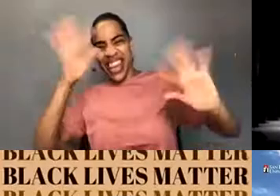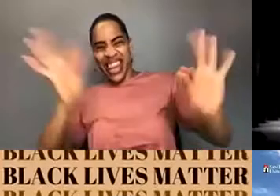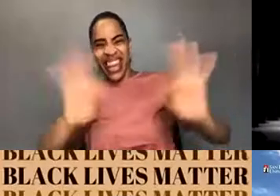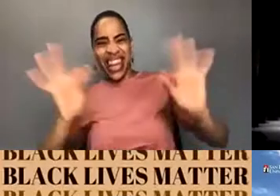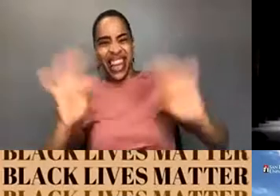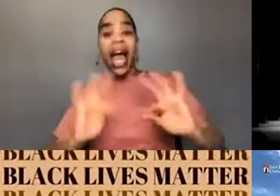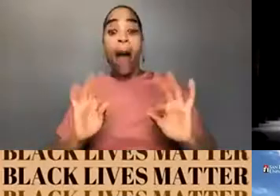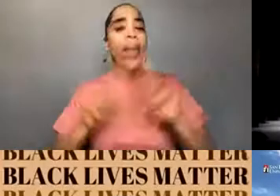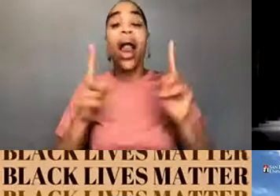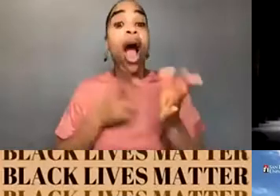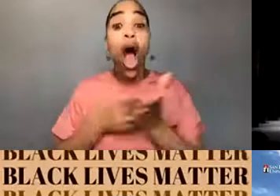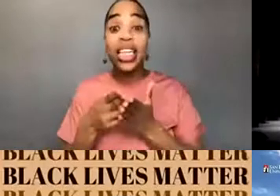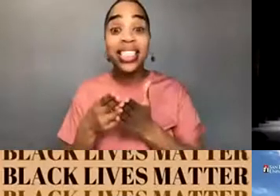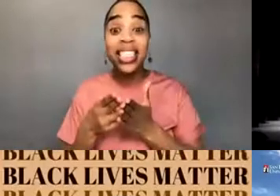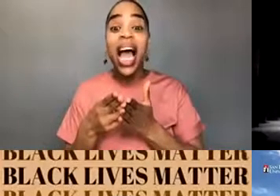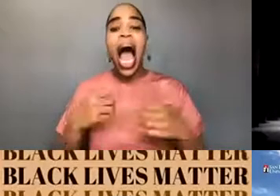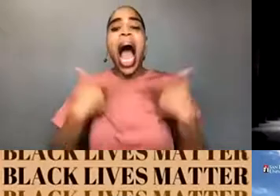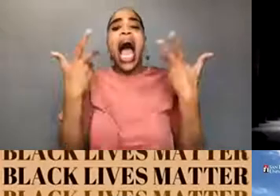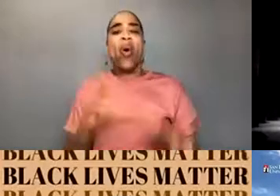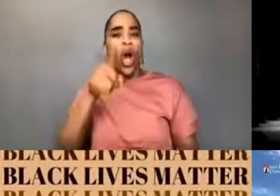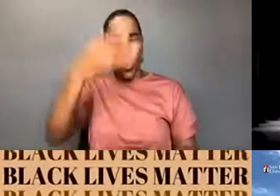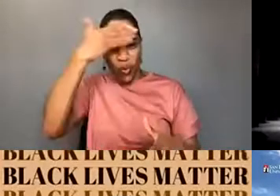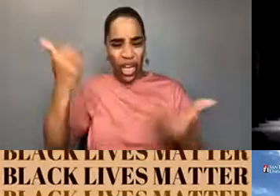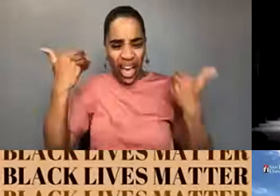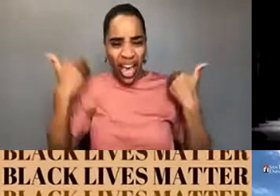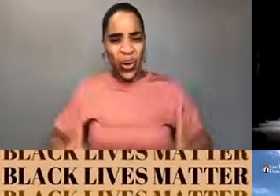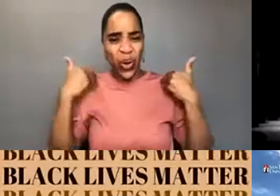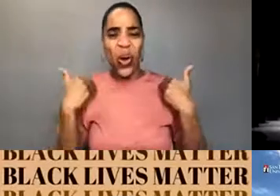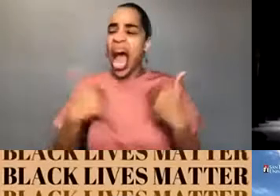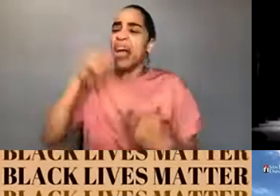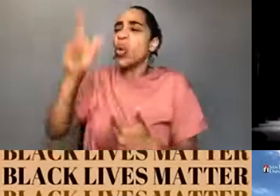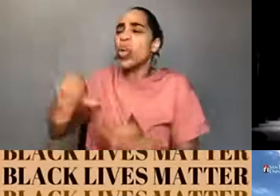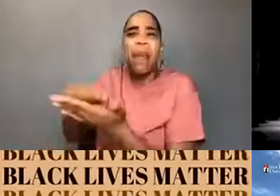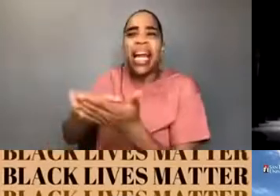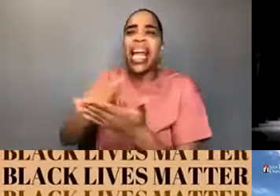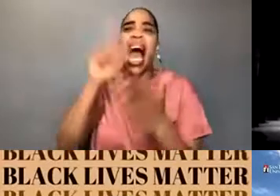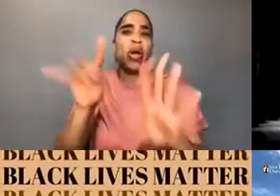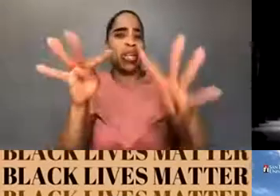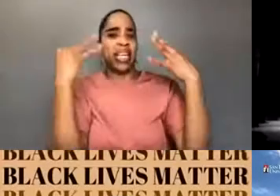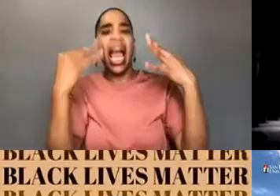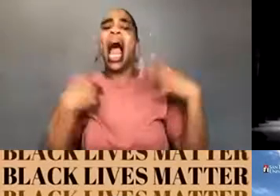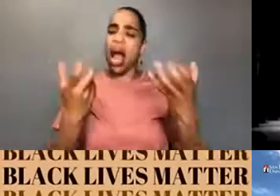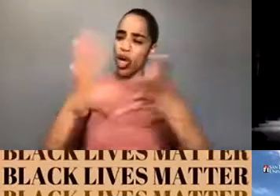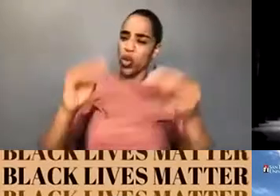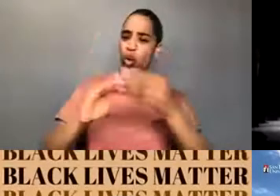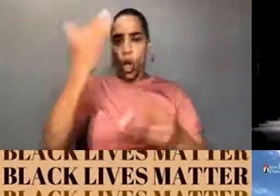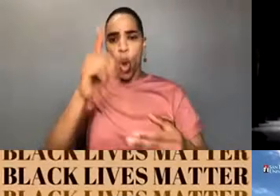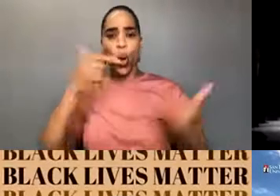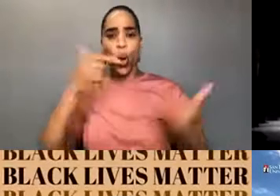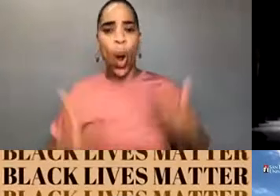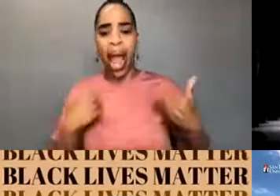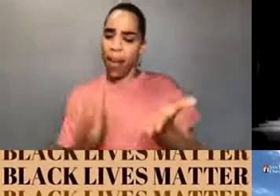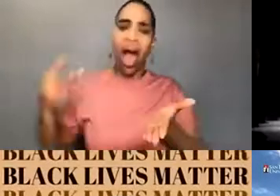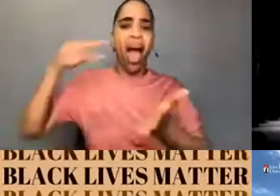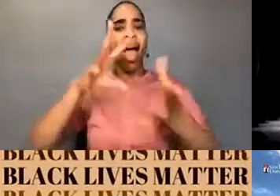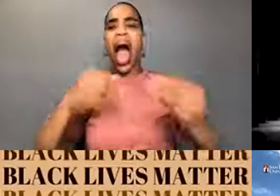immortalize my soul, but honestly, I don't want to be forgotten. See, I don't need fortune. I really don't need fame. I just want people to know what I stood for and why I came. I